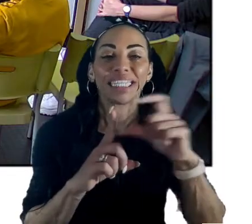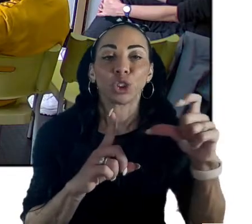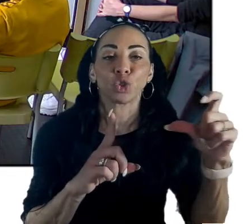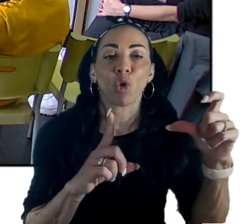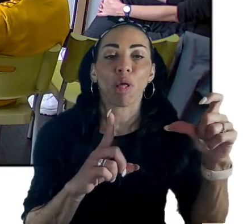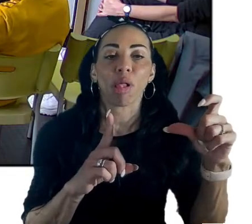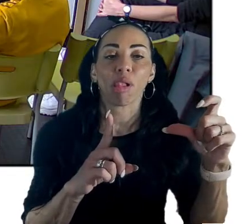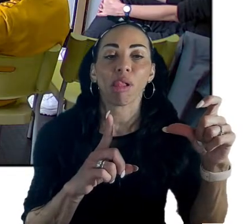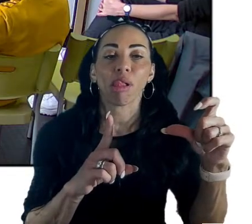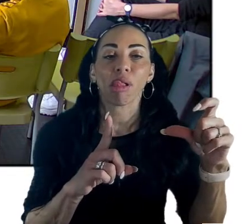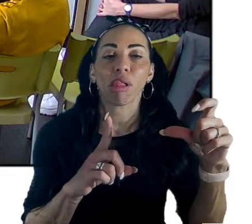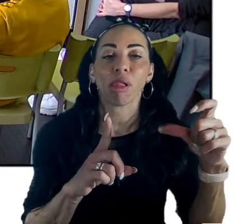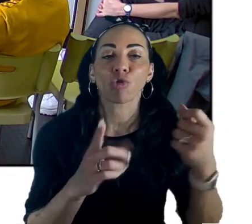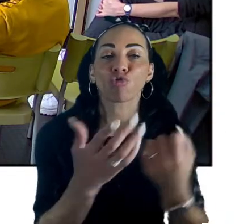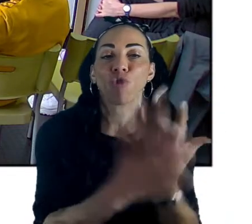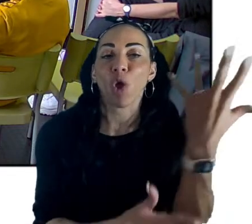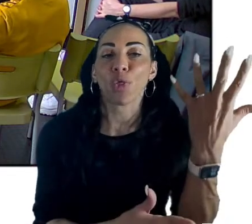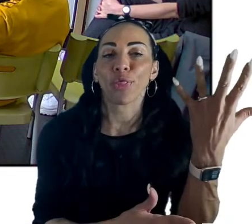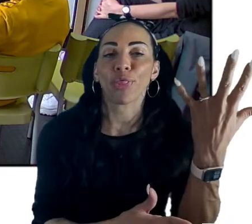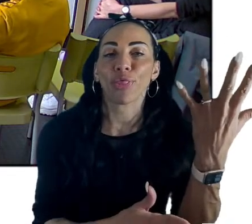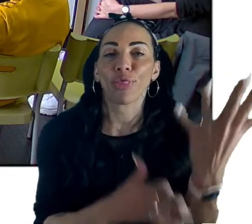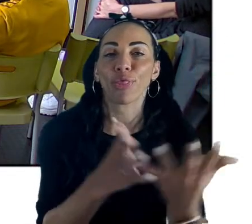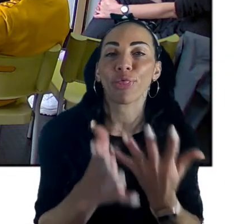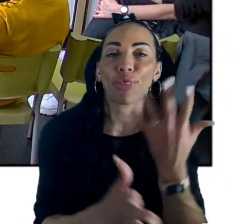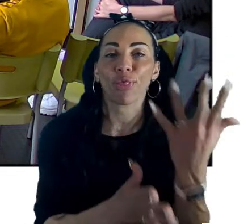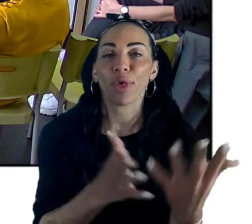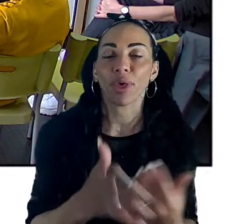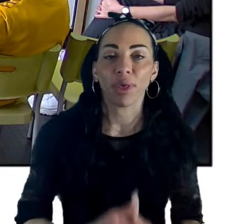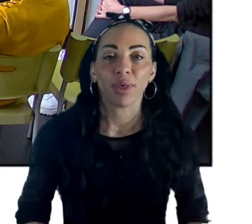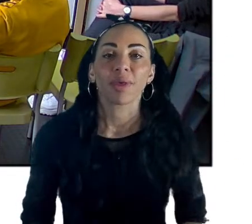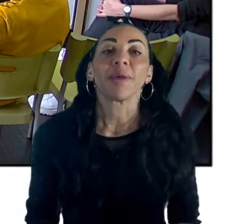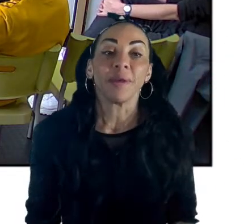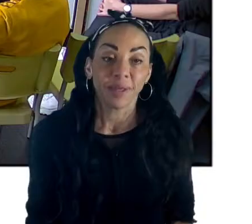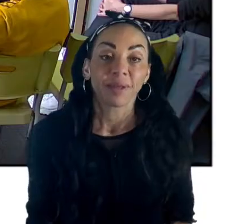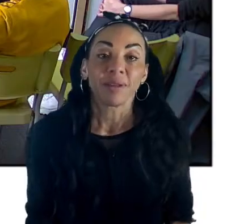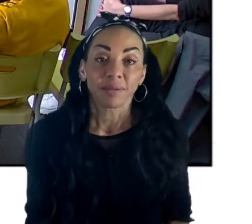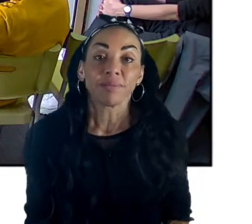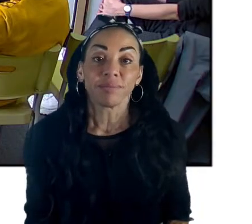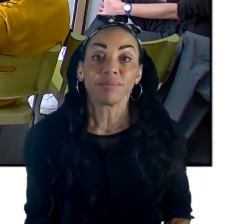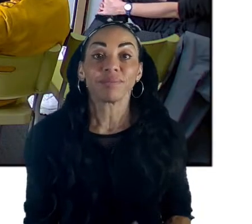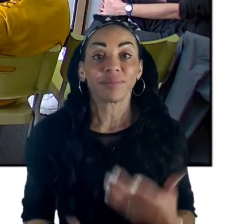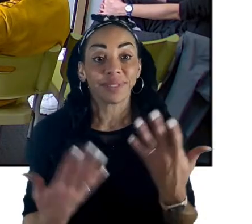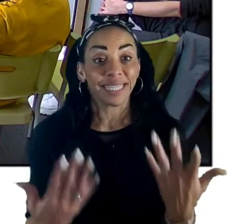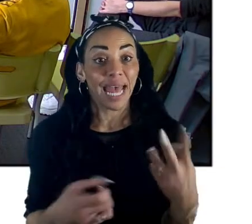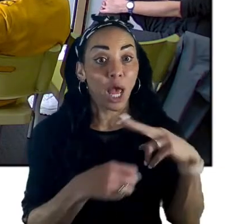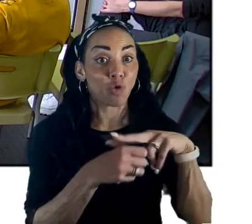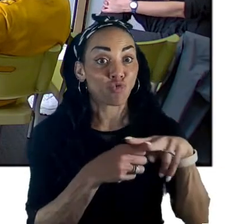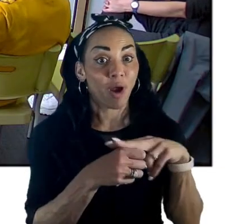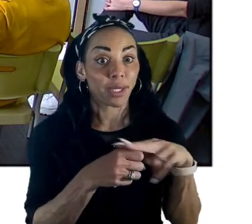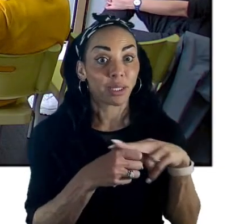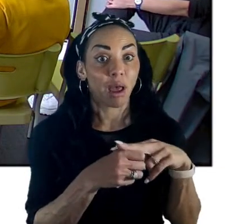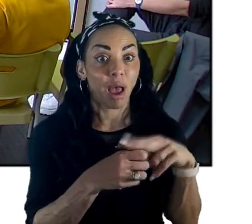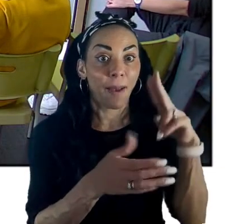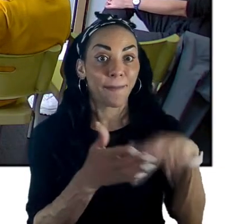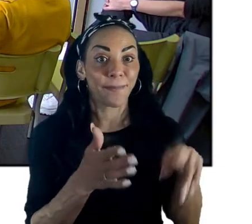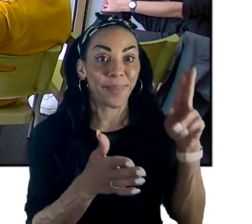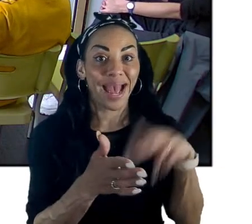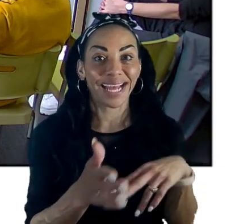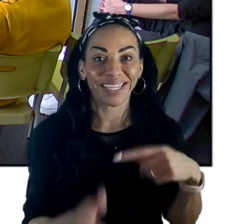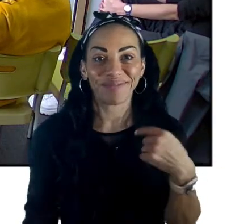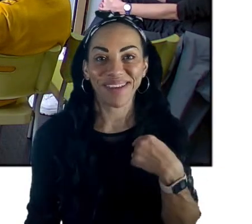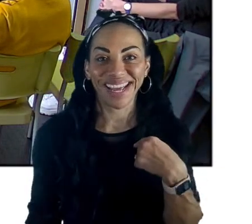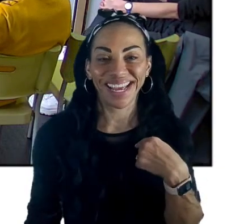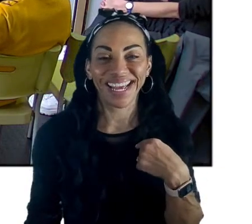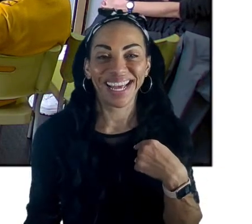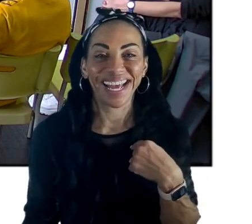intimacy growth. I don't know. Yeah, so I am on another app now that Grindr banned me. I'm not going to tell you which